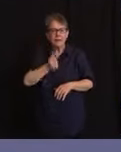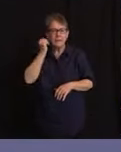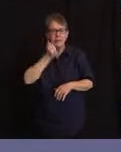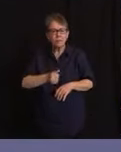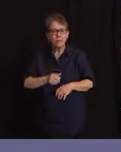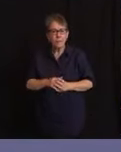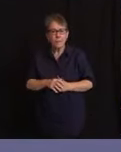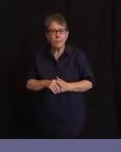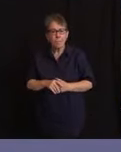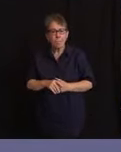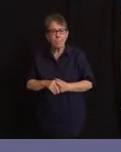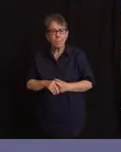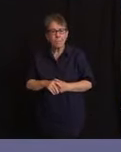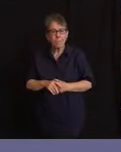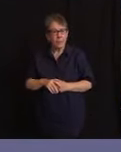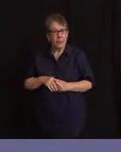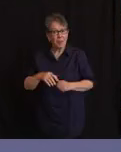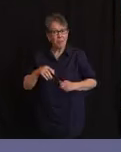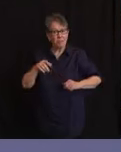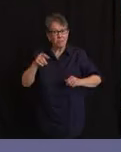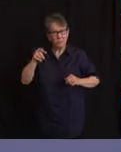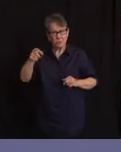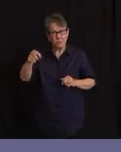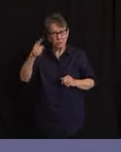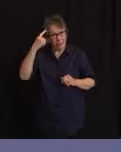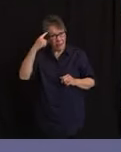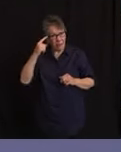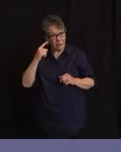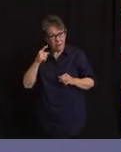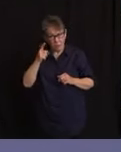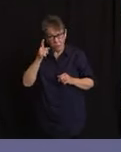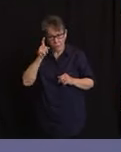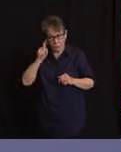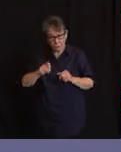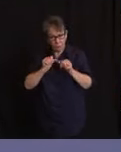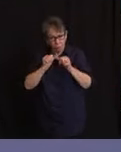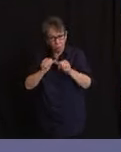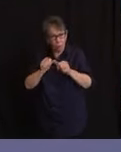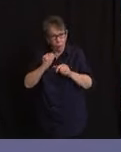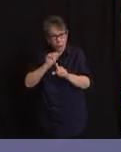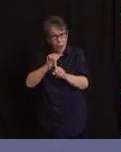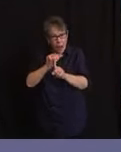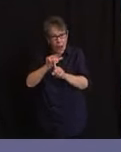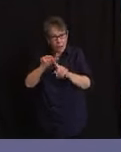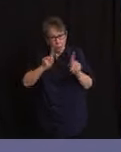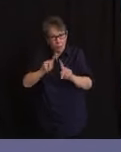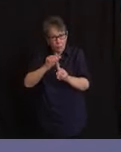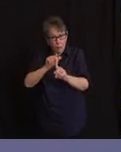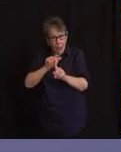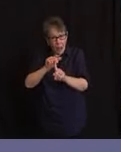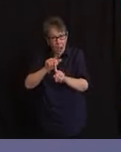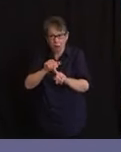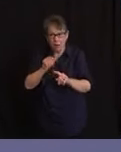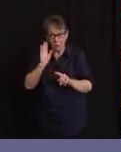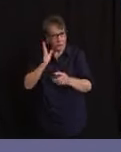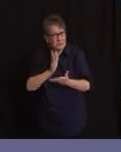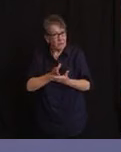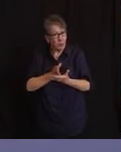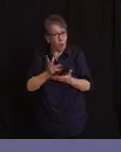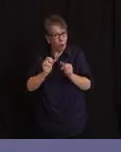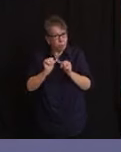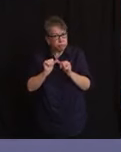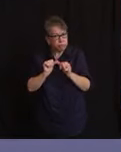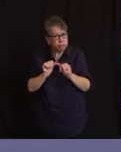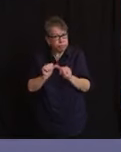disaster? And finally, if I may, for the commissioner who needs no introduction, could you give us even a guesstimate,